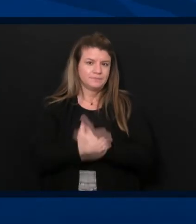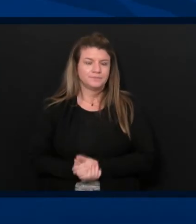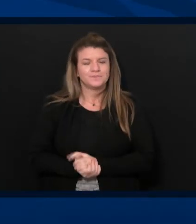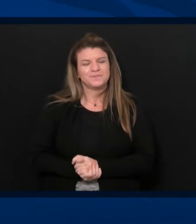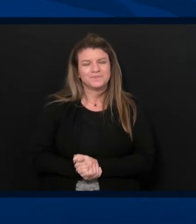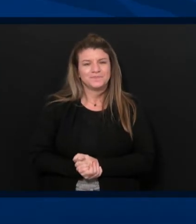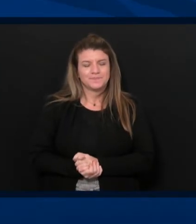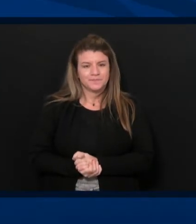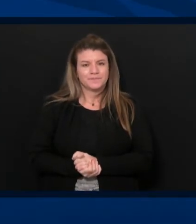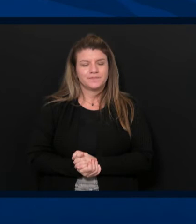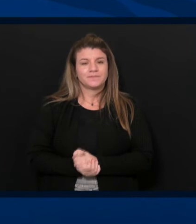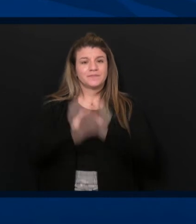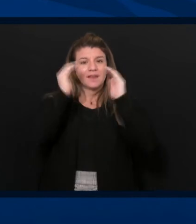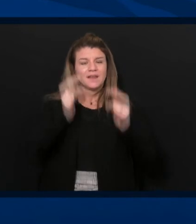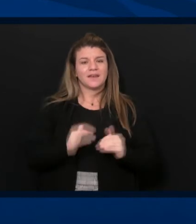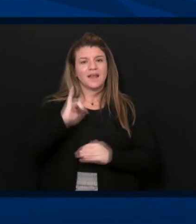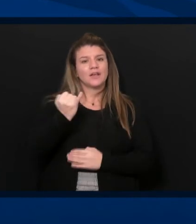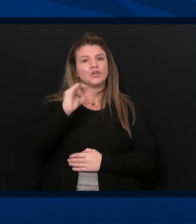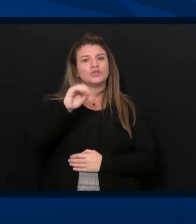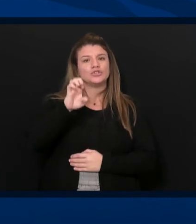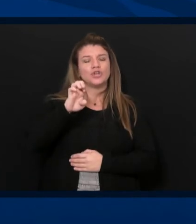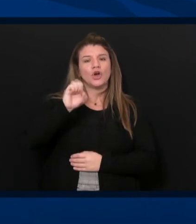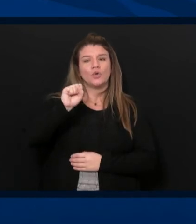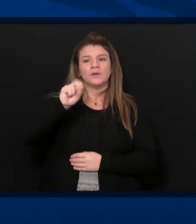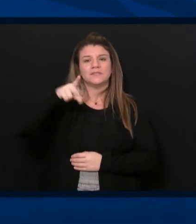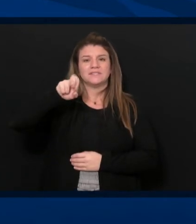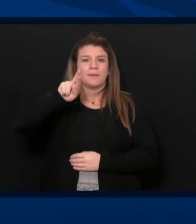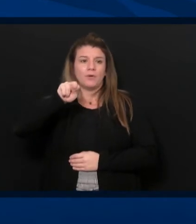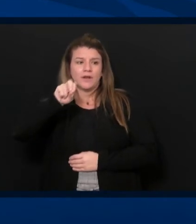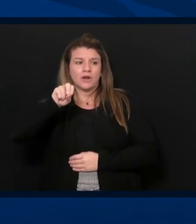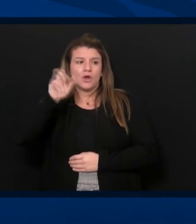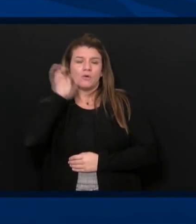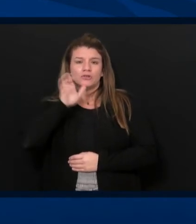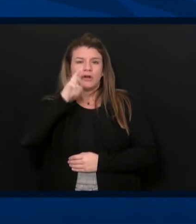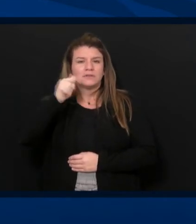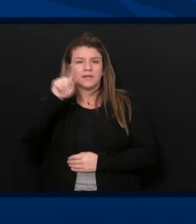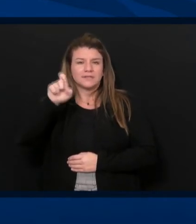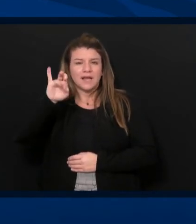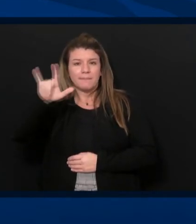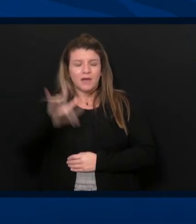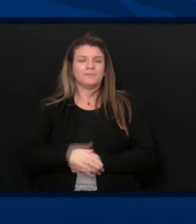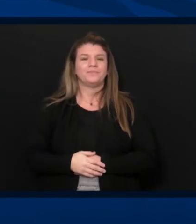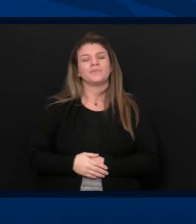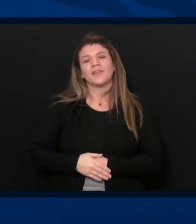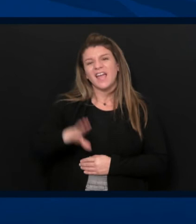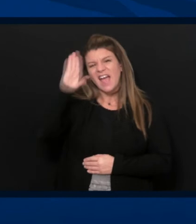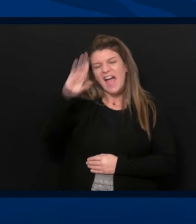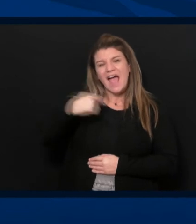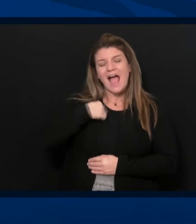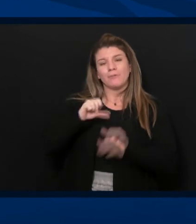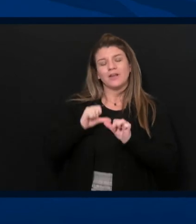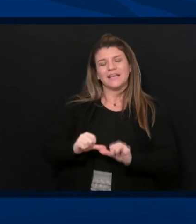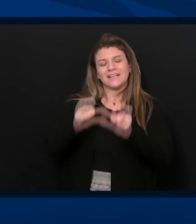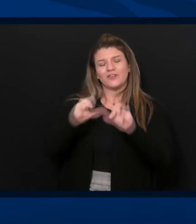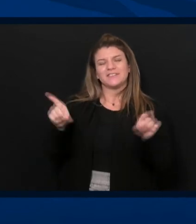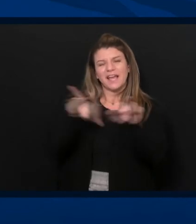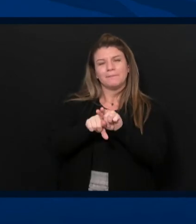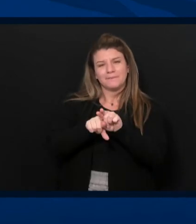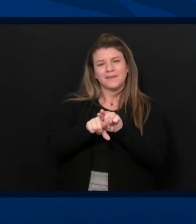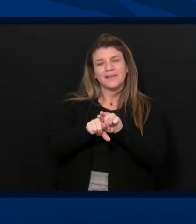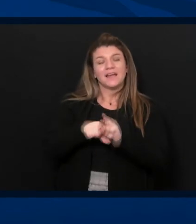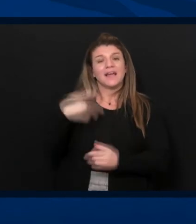All right, thanks, Dave. Next to Joe Severino with the Charleston Gazette-Mail. Yeah, hi. I'm going to continue on this too. A high